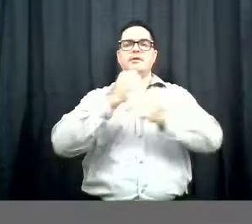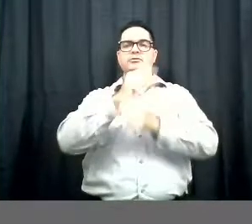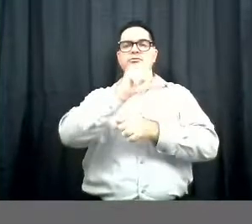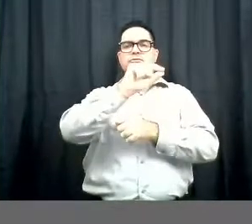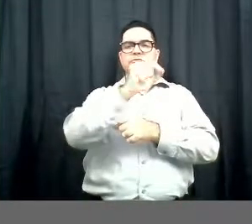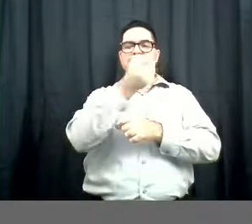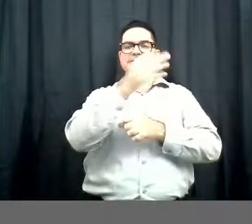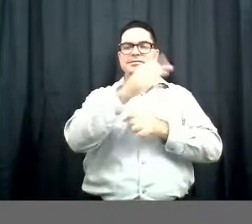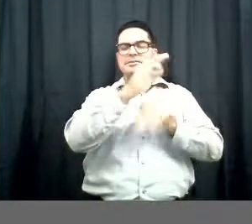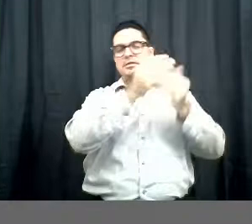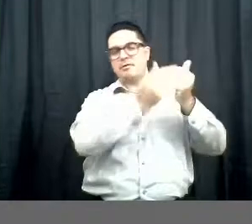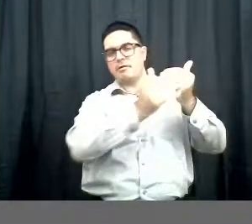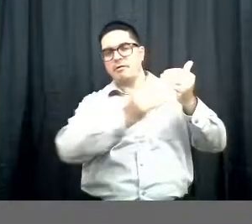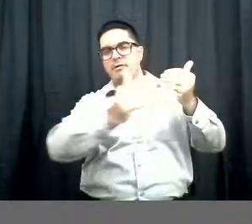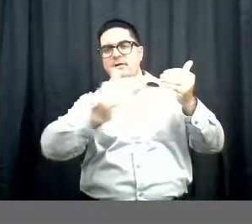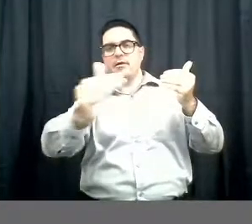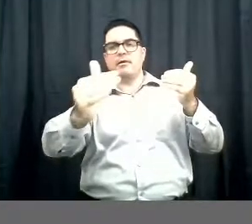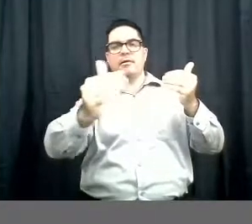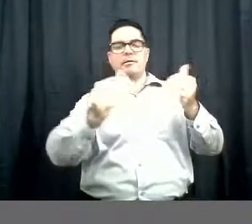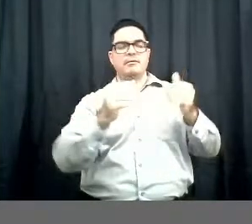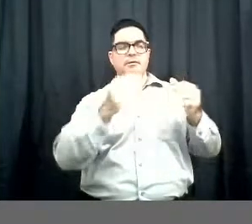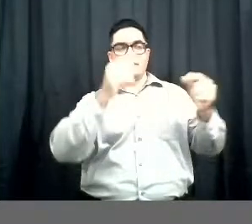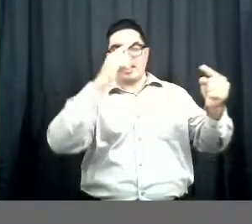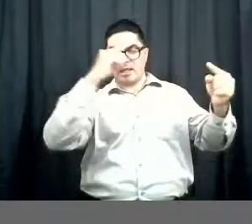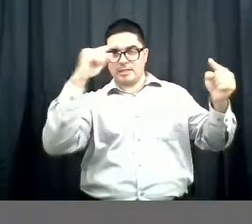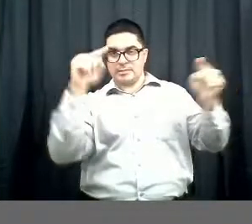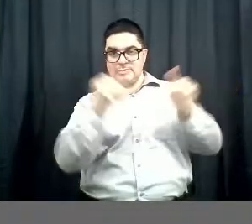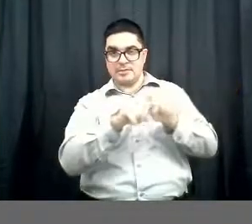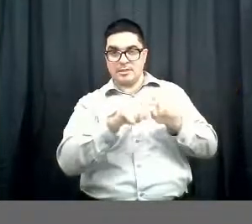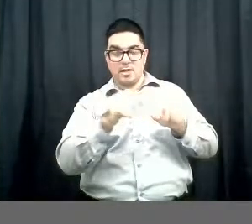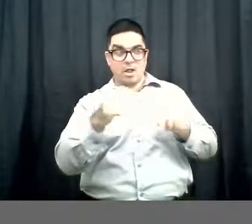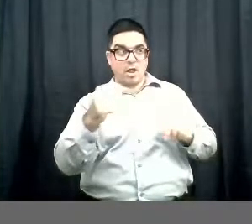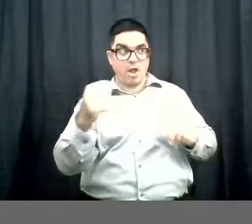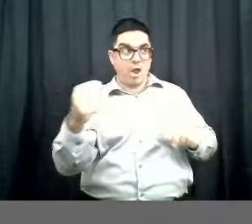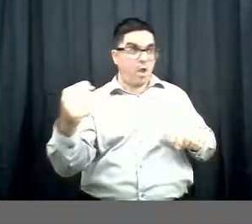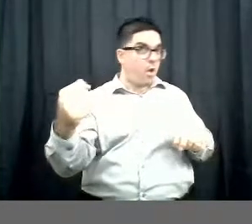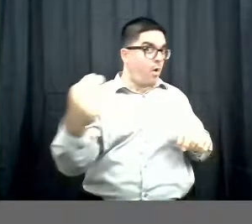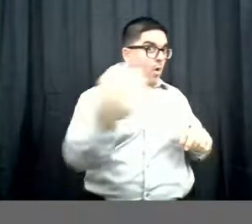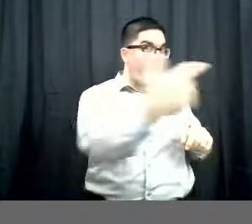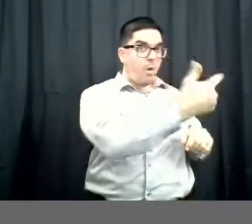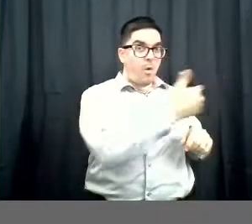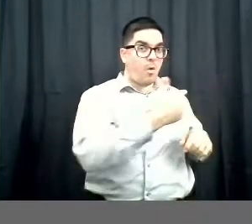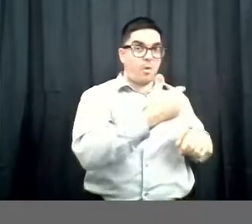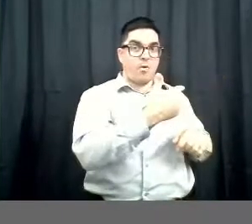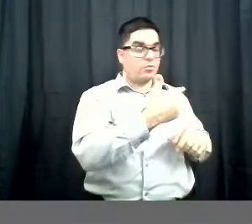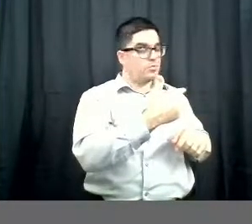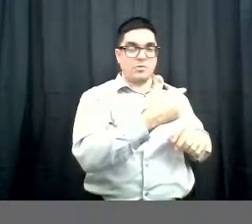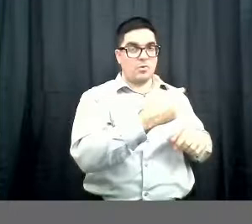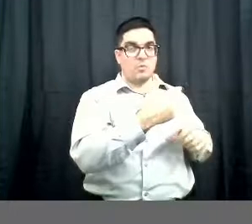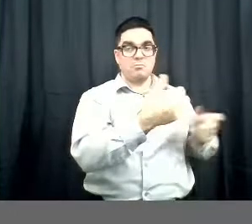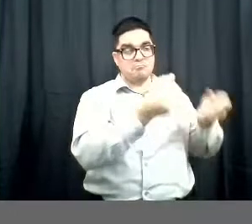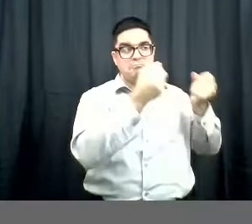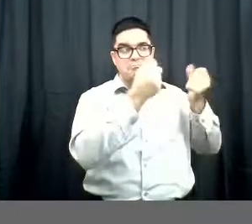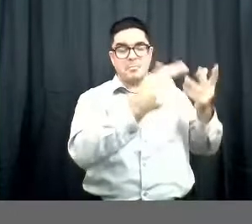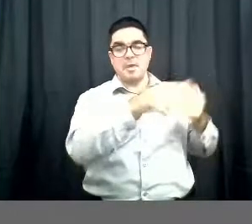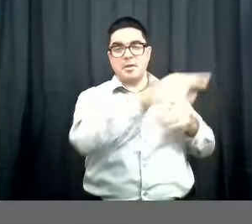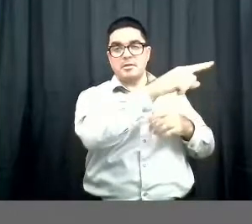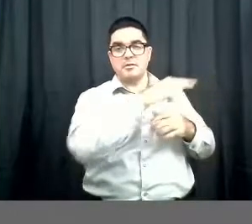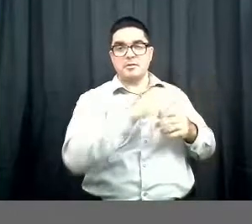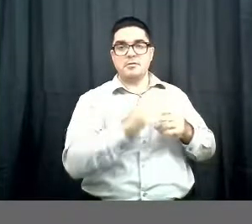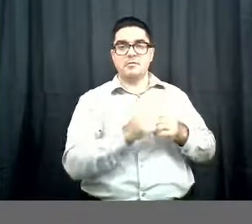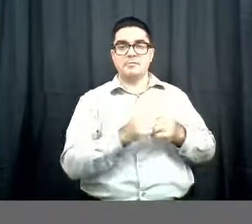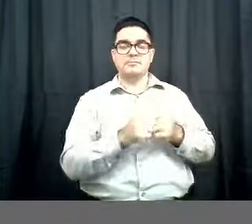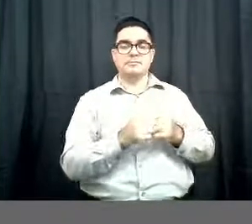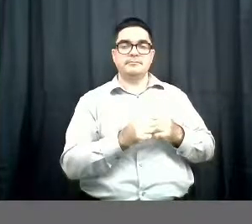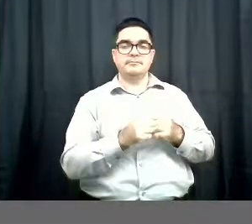consensual deal with not all stakeholders, but with many stakeholders, about 10 to $11 billion of stakeholders. The monolines, as you point out,